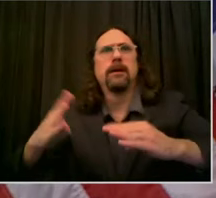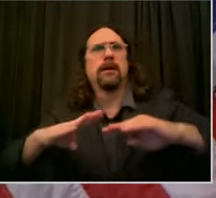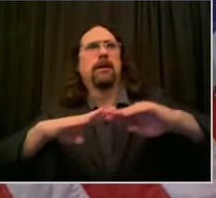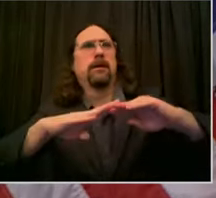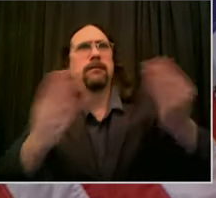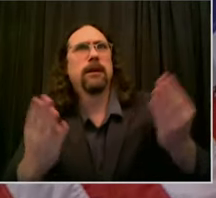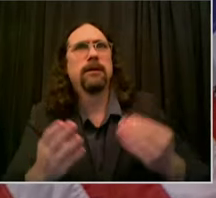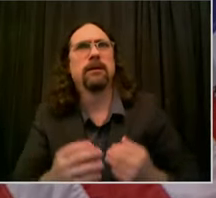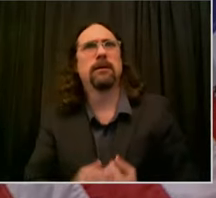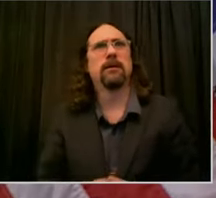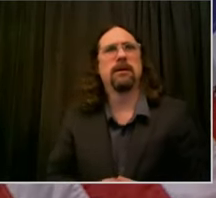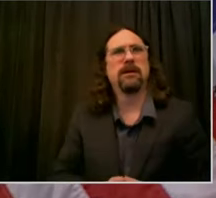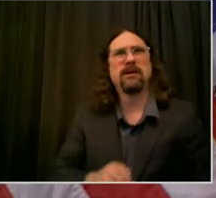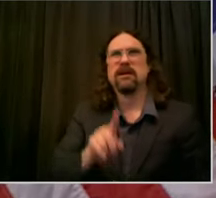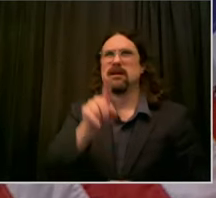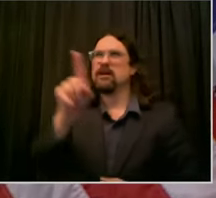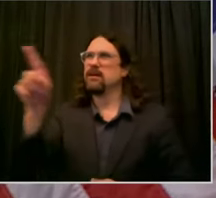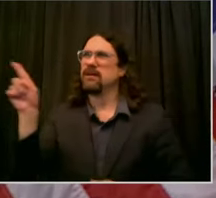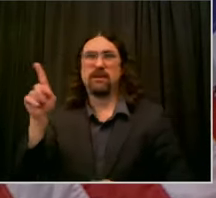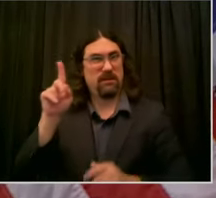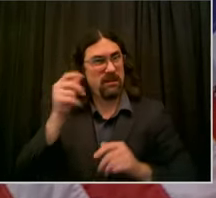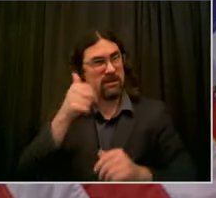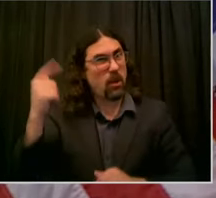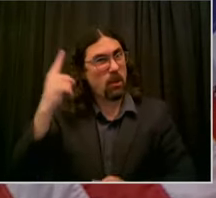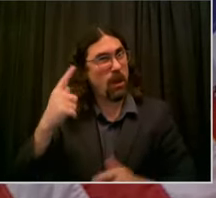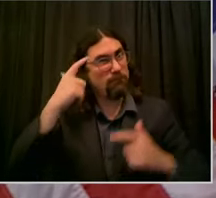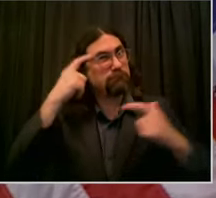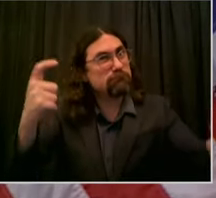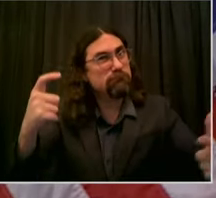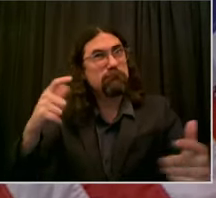even imagine in the South Bronx in the 1980s,